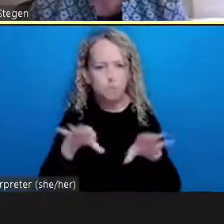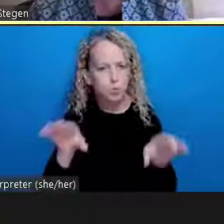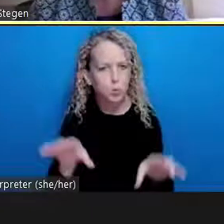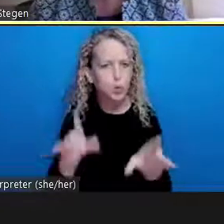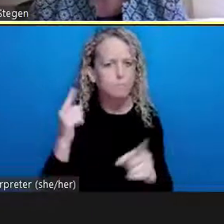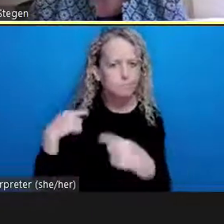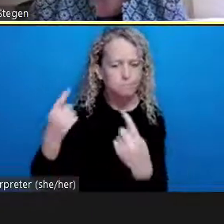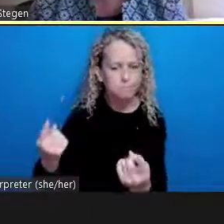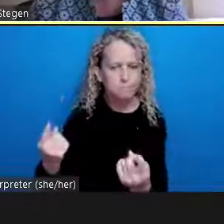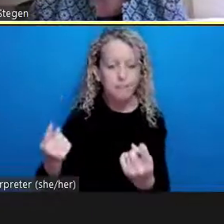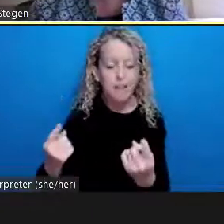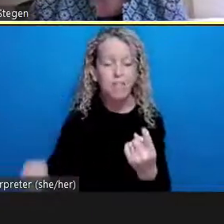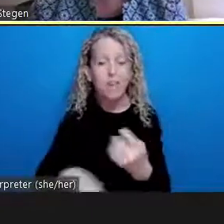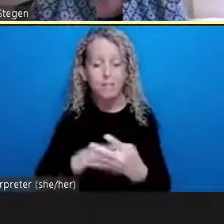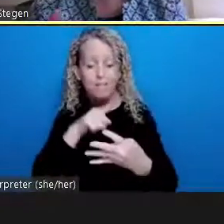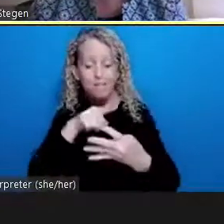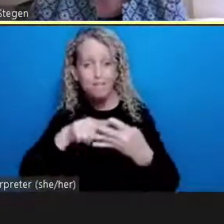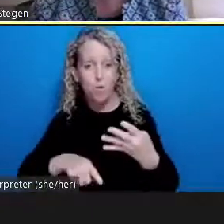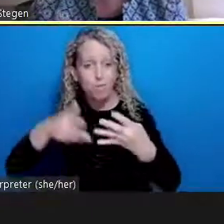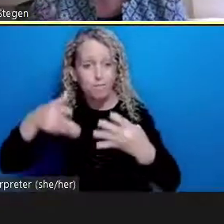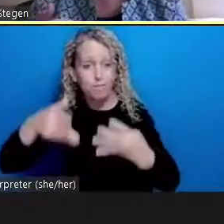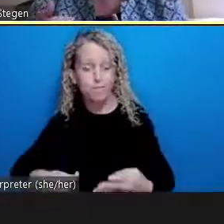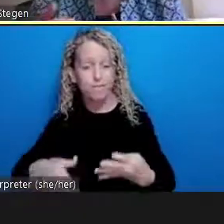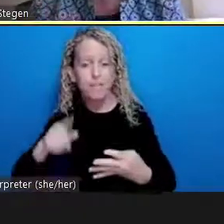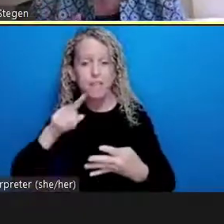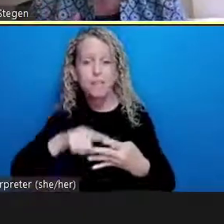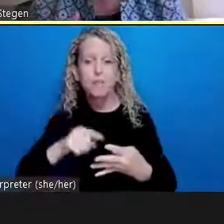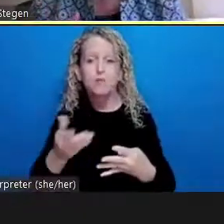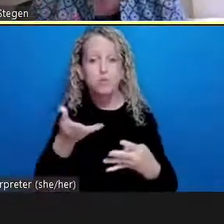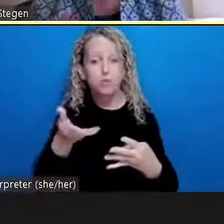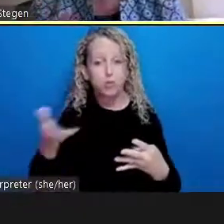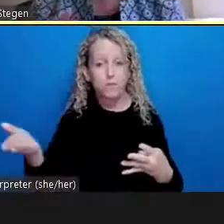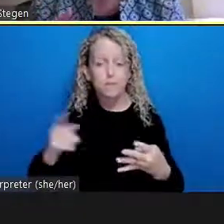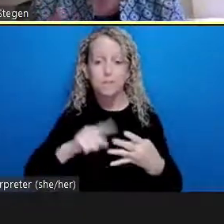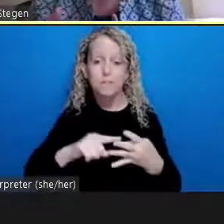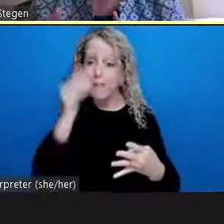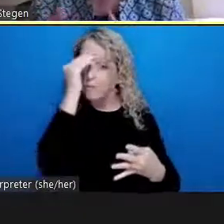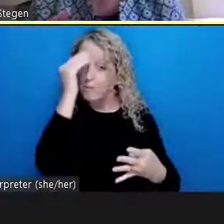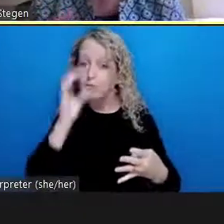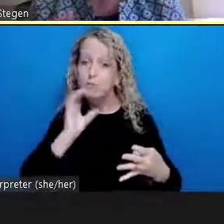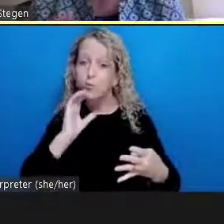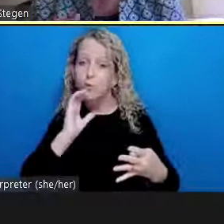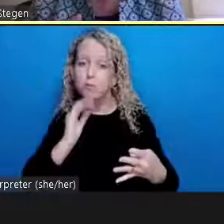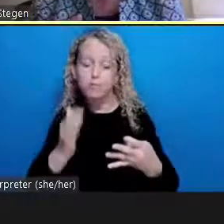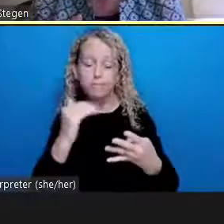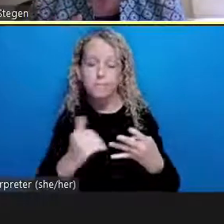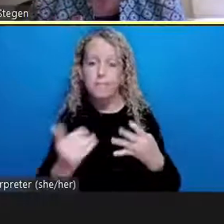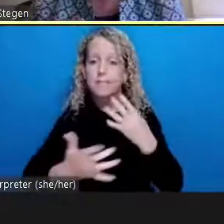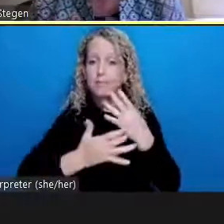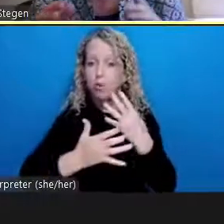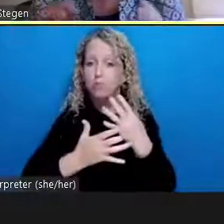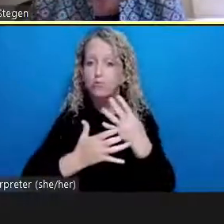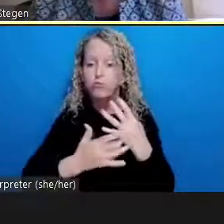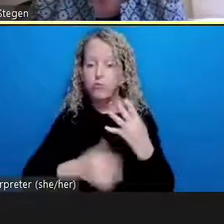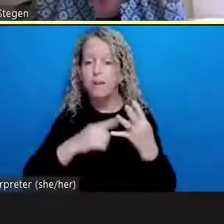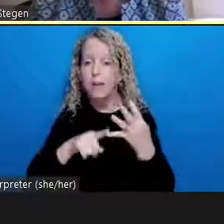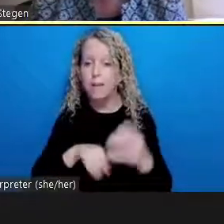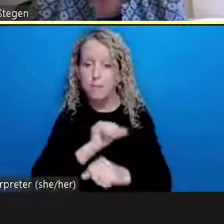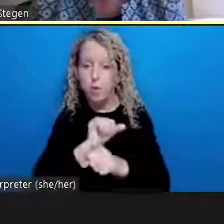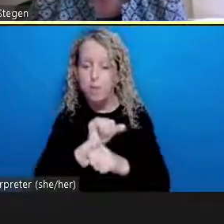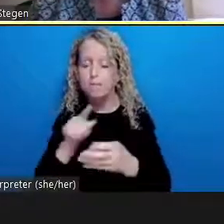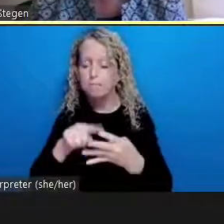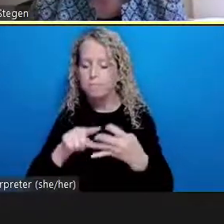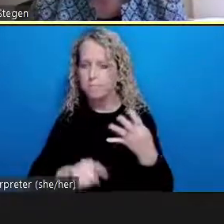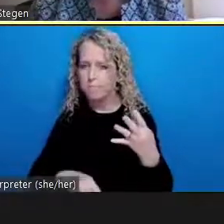the 4 remaining standards, so goods and services, information, communication, technology, and employment, 1